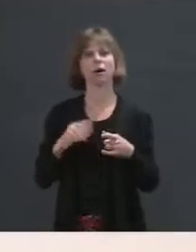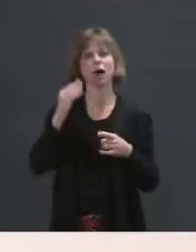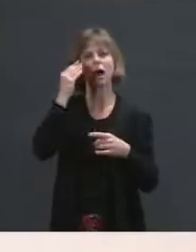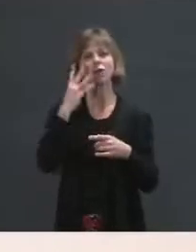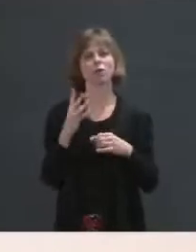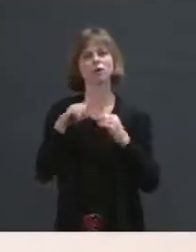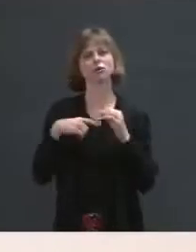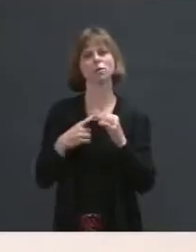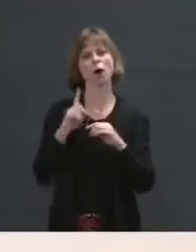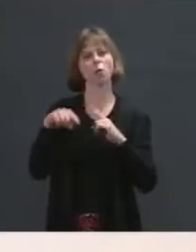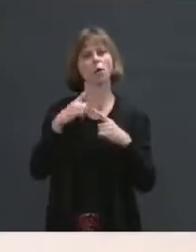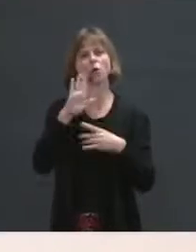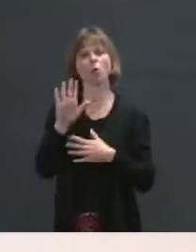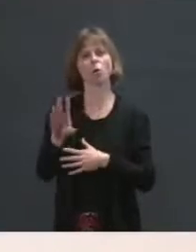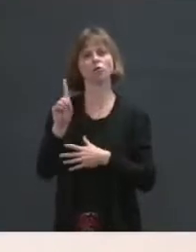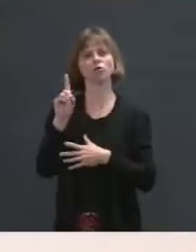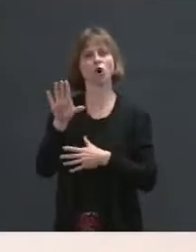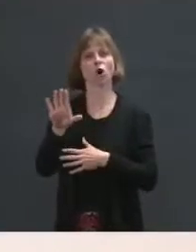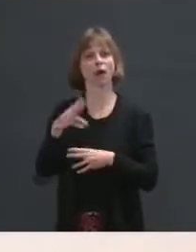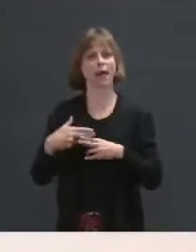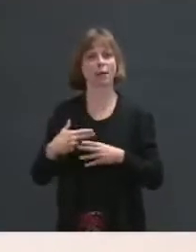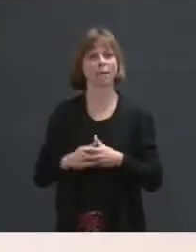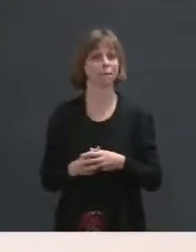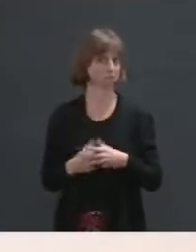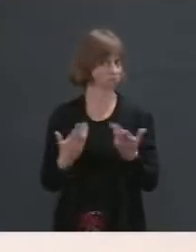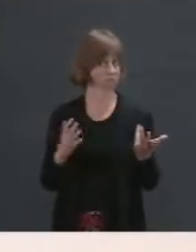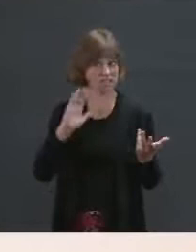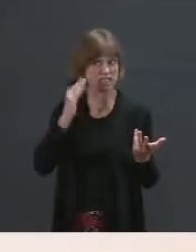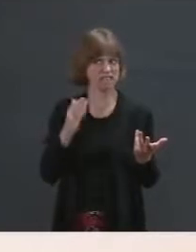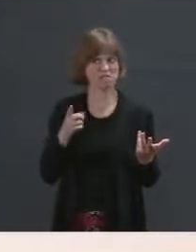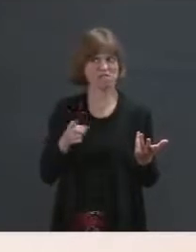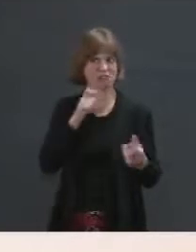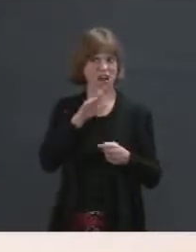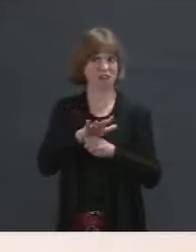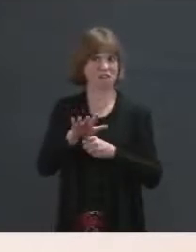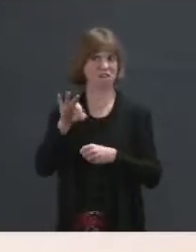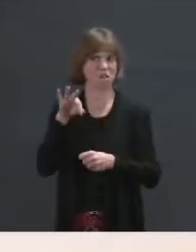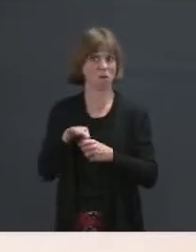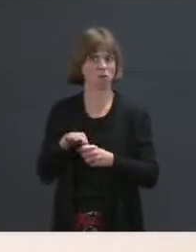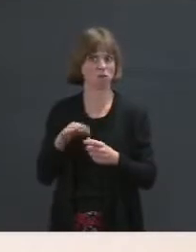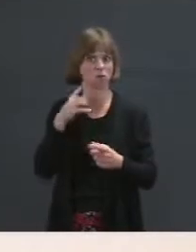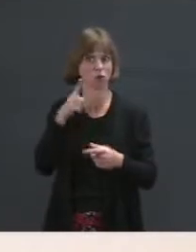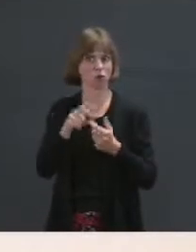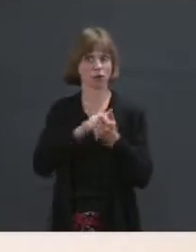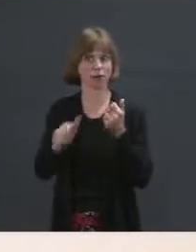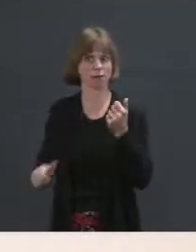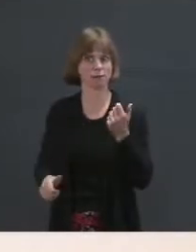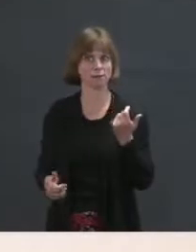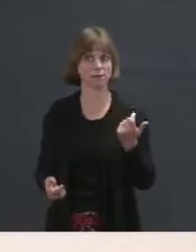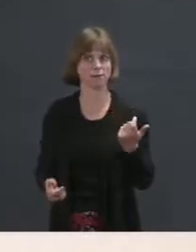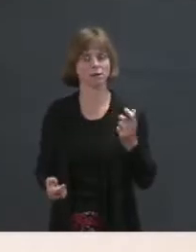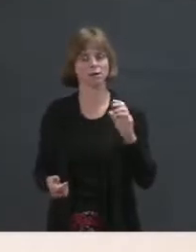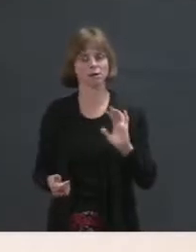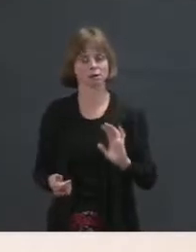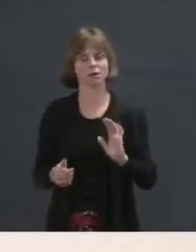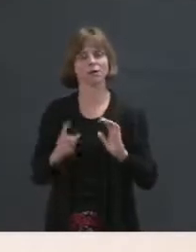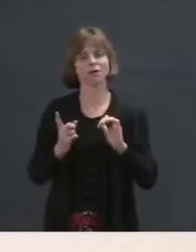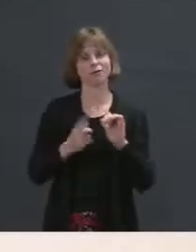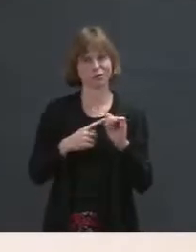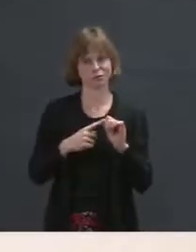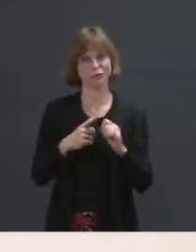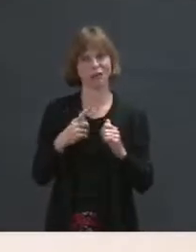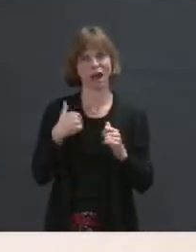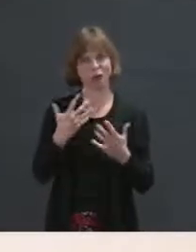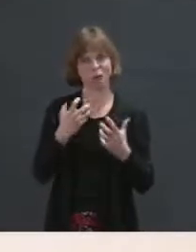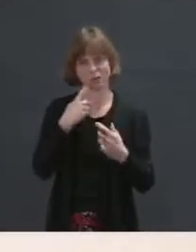to withdraw that name. It doesn't seem like the votes are there for her at this point. Well, let me first state that, as